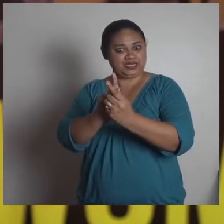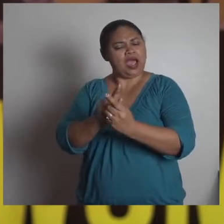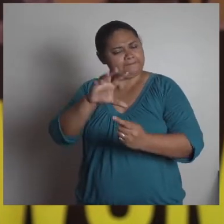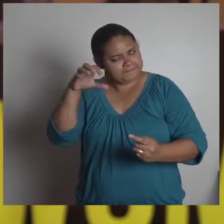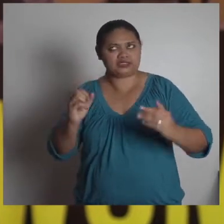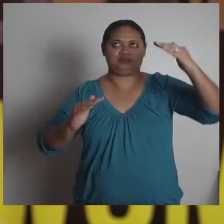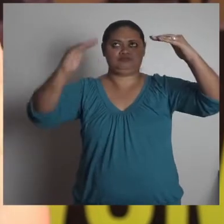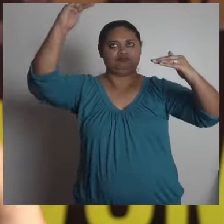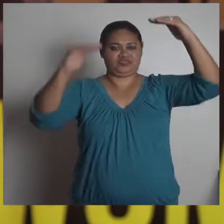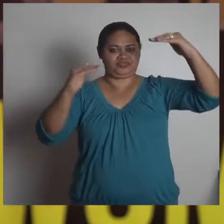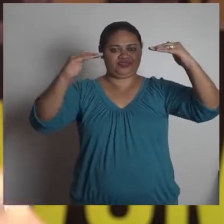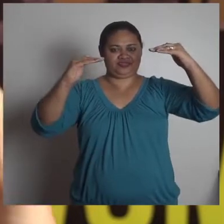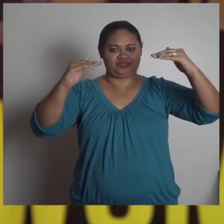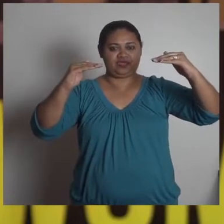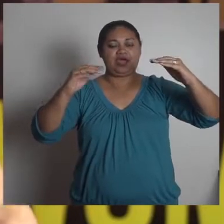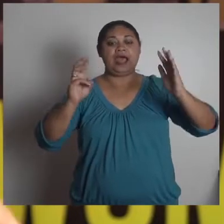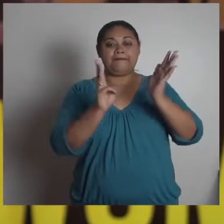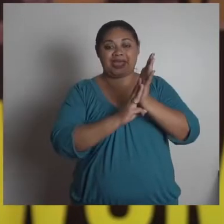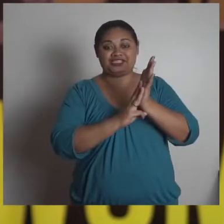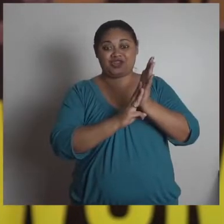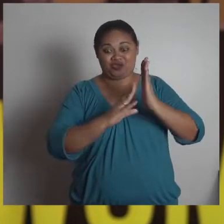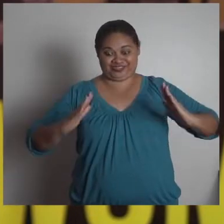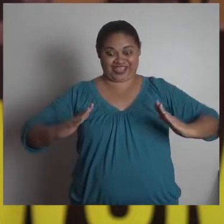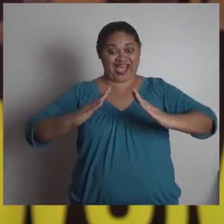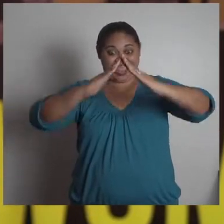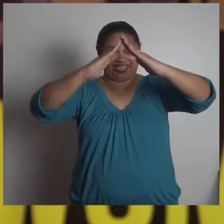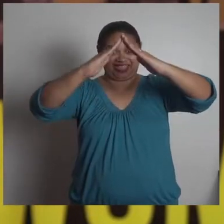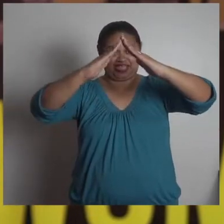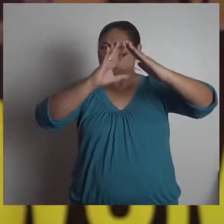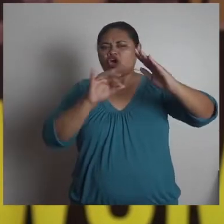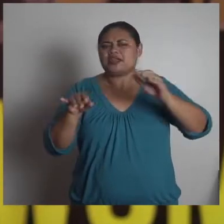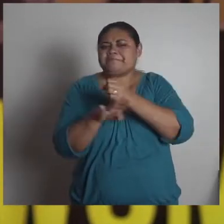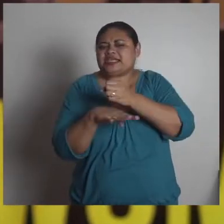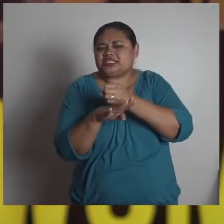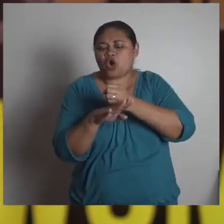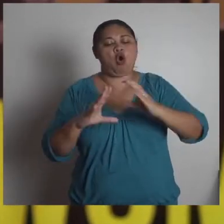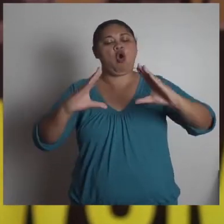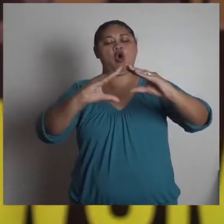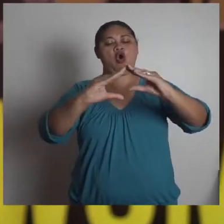met. We absolutely have to have our needs met as humans, right? Maslow's needs,